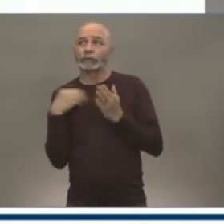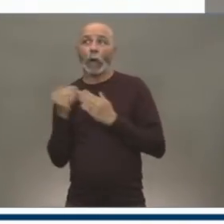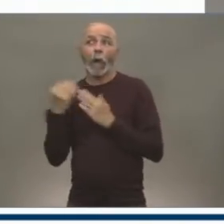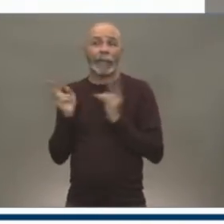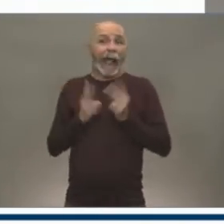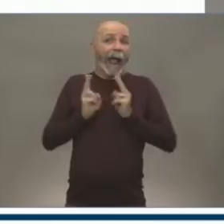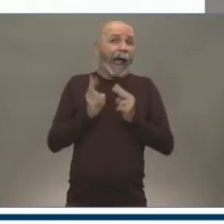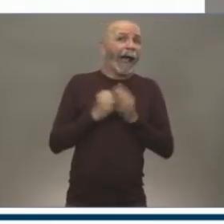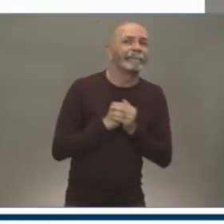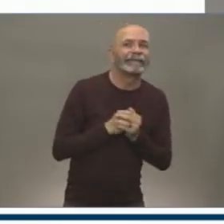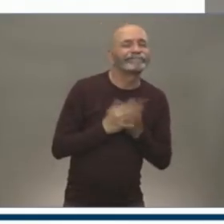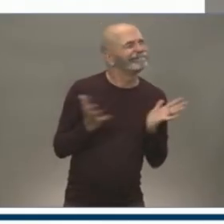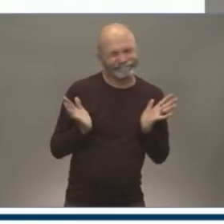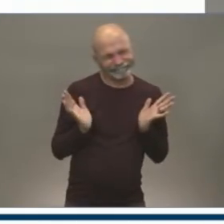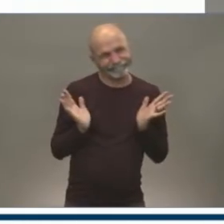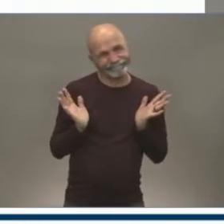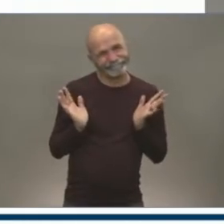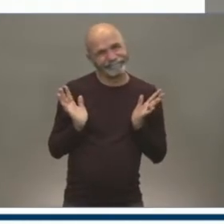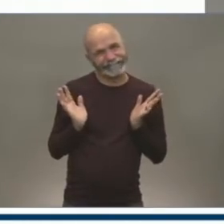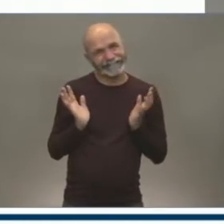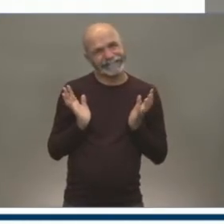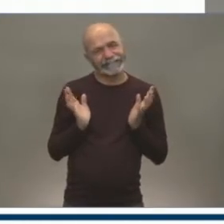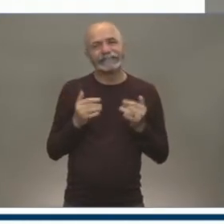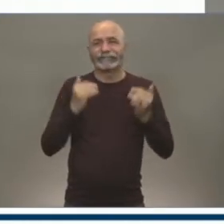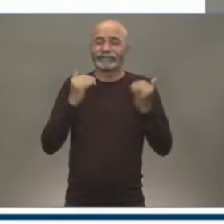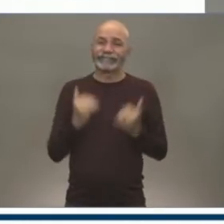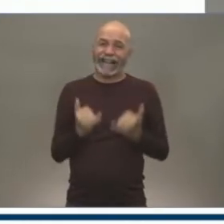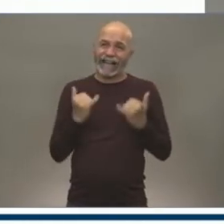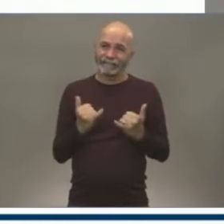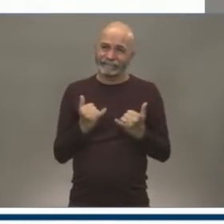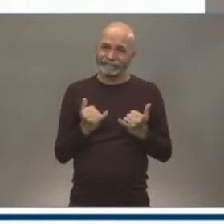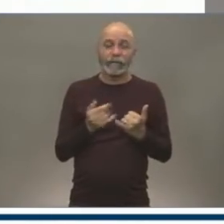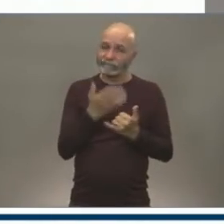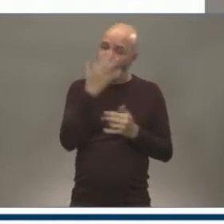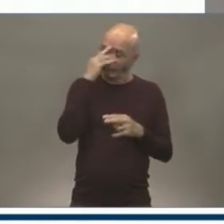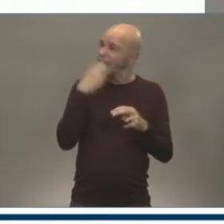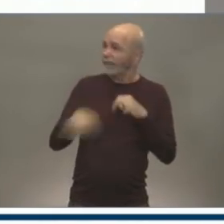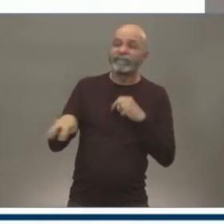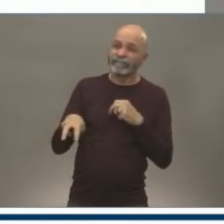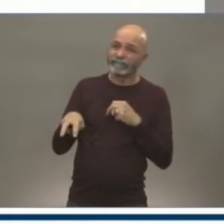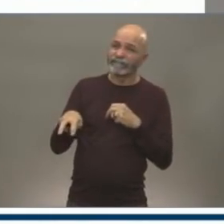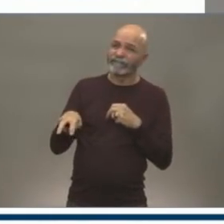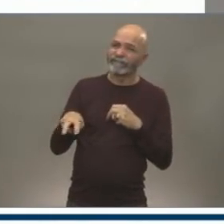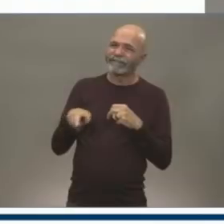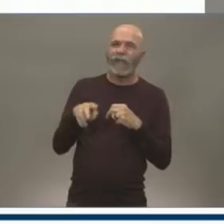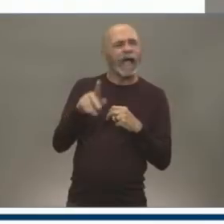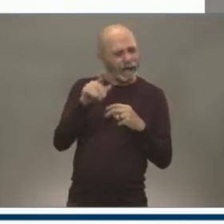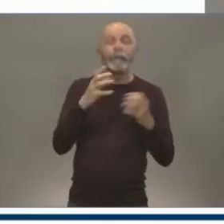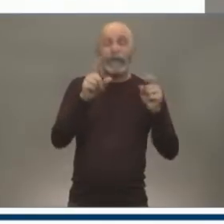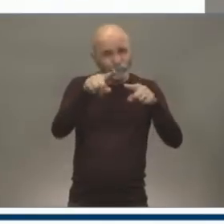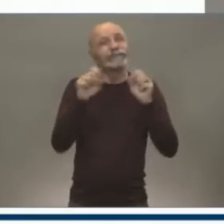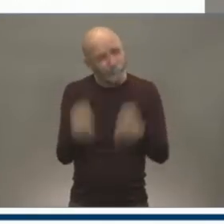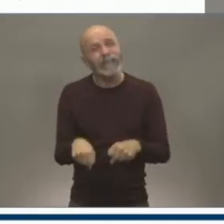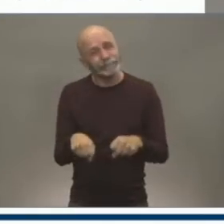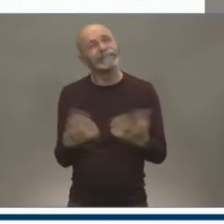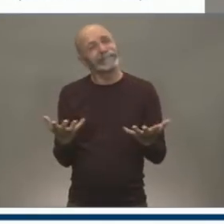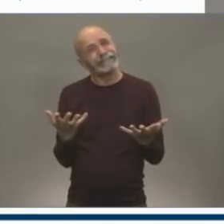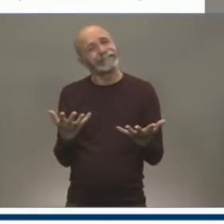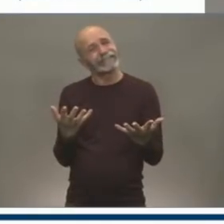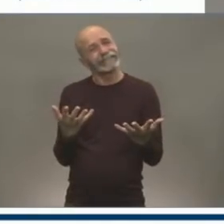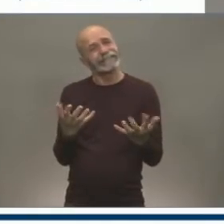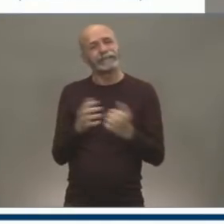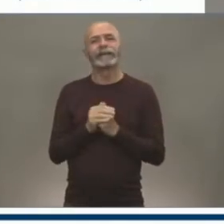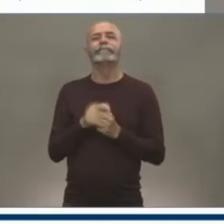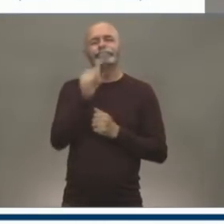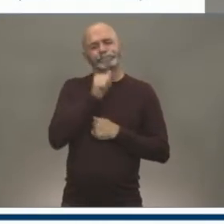at the last briefing, hard is not impossible. If we all buckle down together and do the hard work, we will be